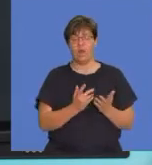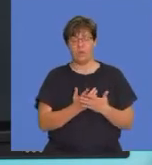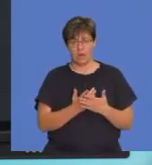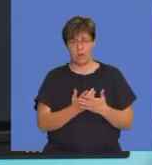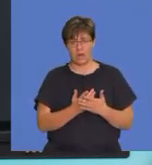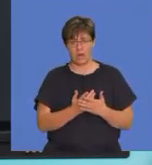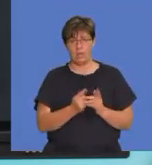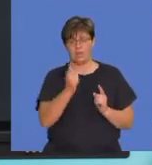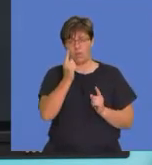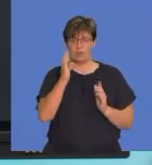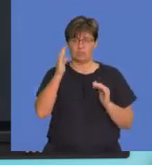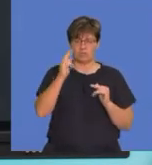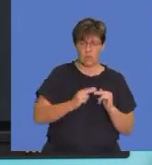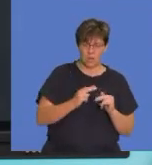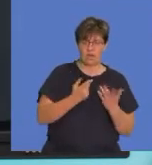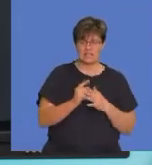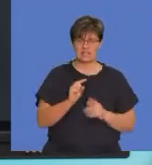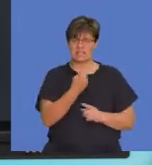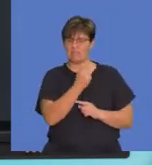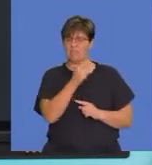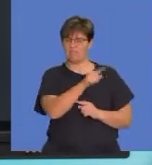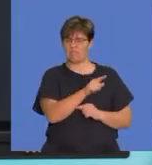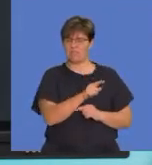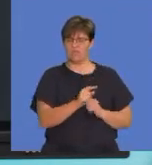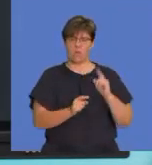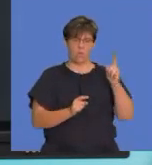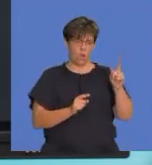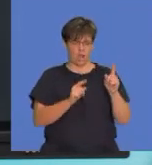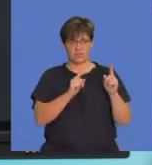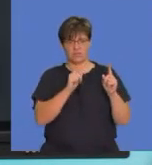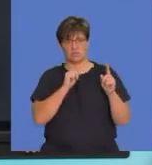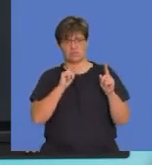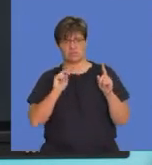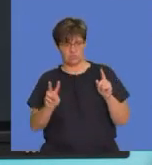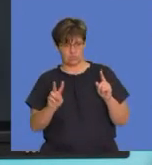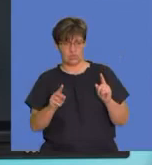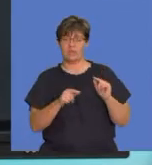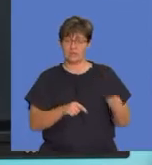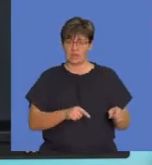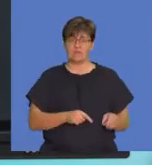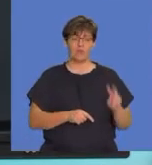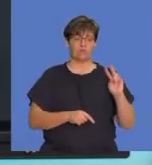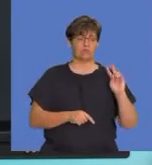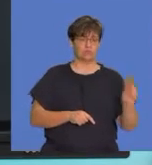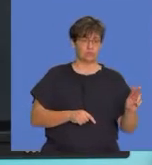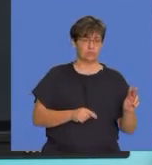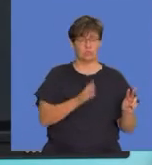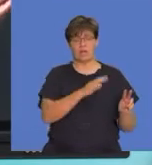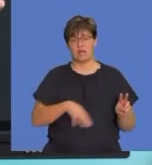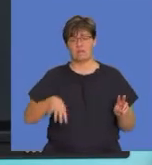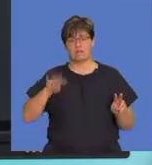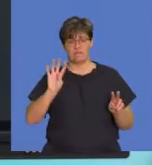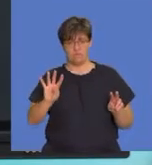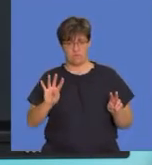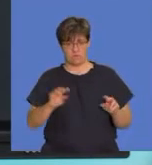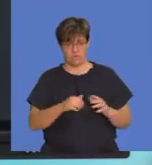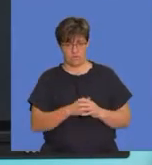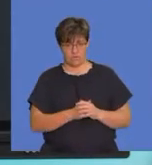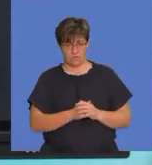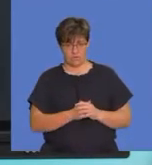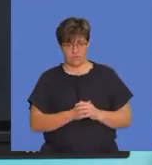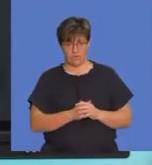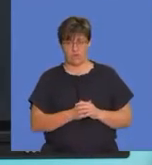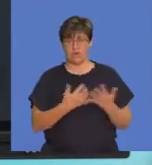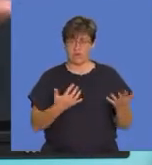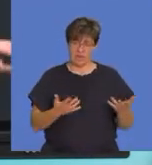are bigger, one is smaller. As you saw, the first one had a 1 and a 2. With this one, you will see it has a 2 and probably